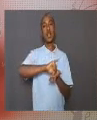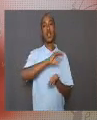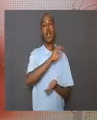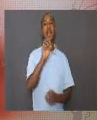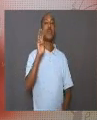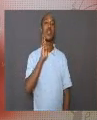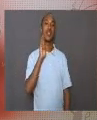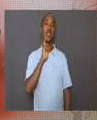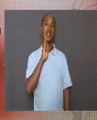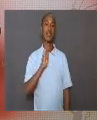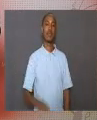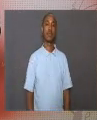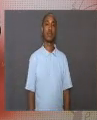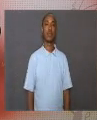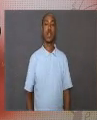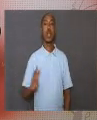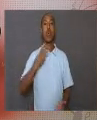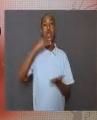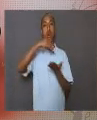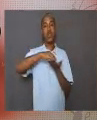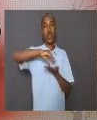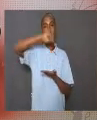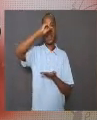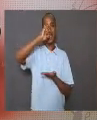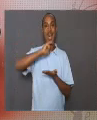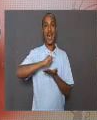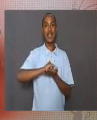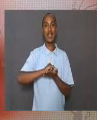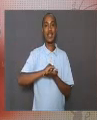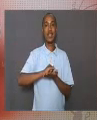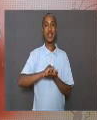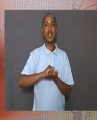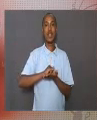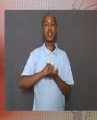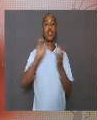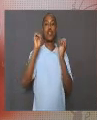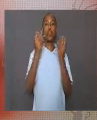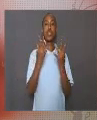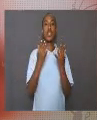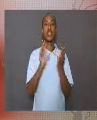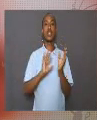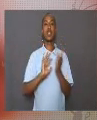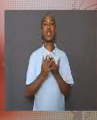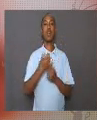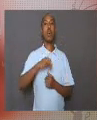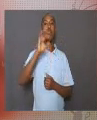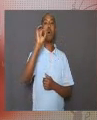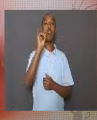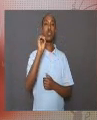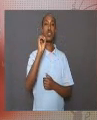and water. We also learned that the oxidation state of oxygen